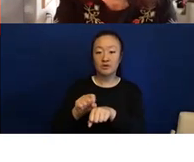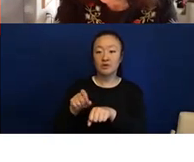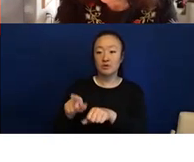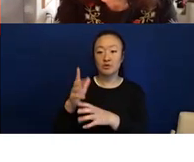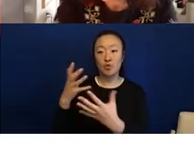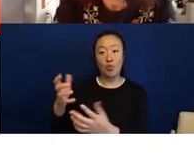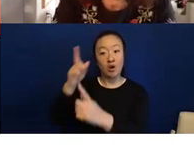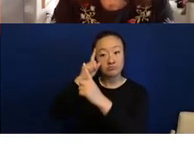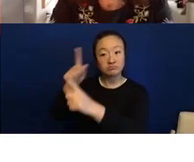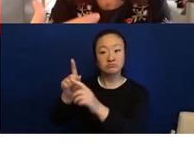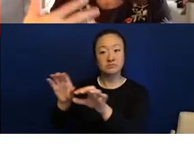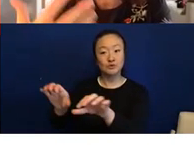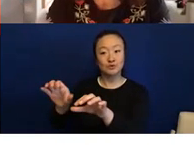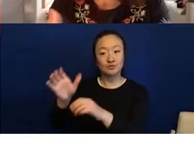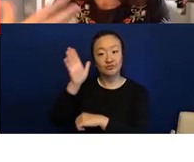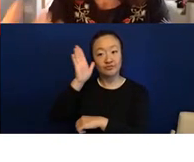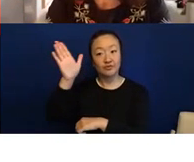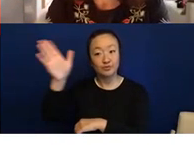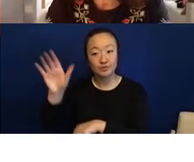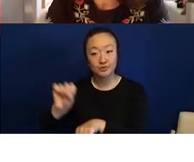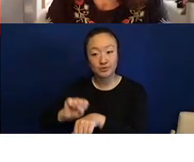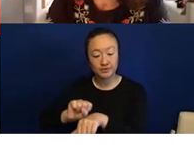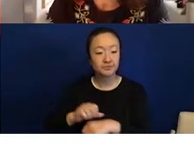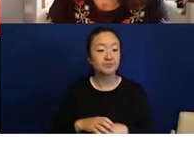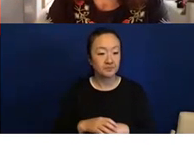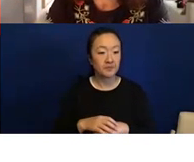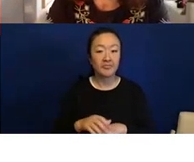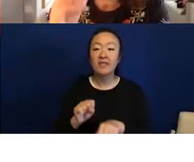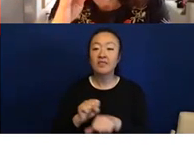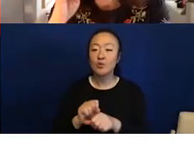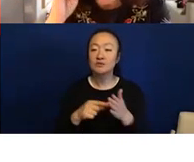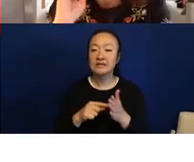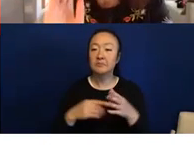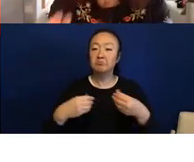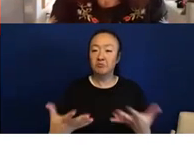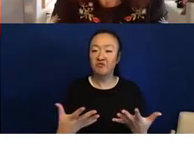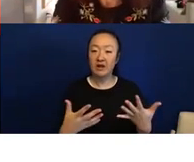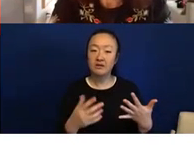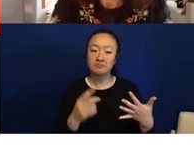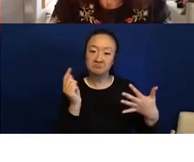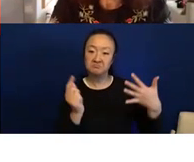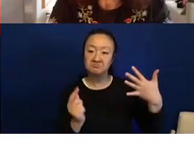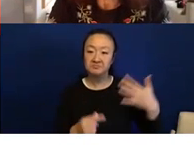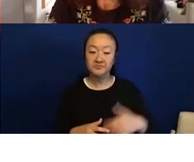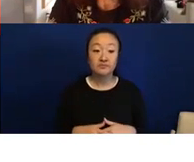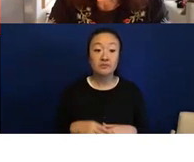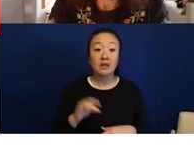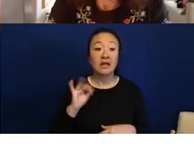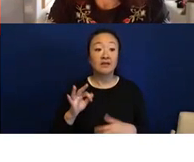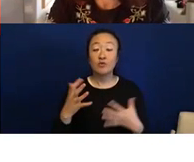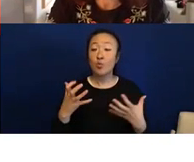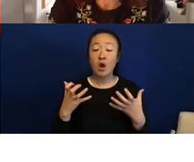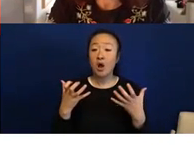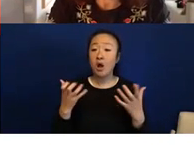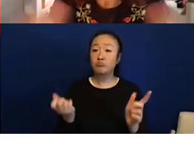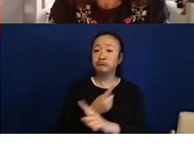would like to do in the future, and the work samples you've provided. If you are looking to branch out and